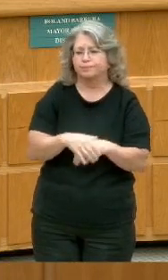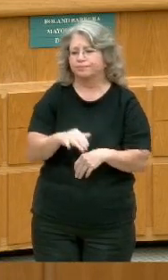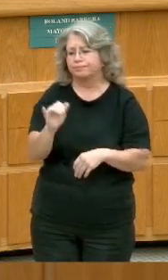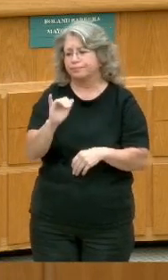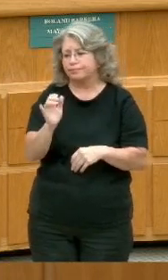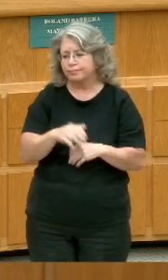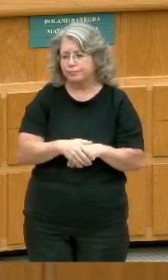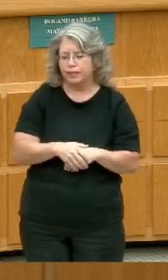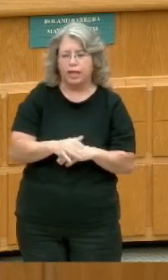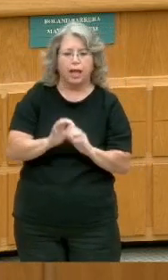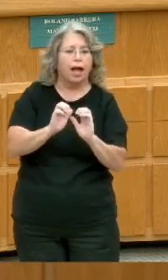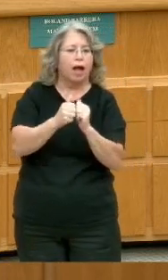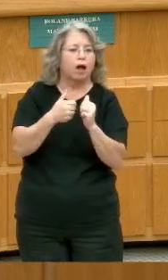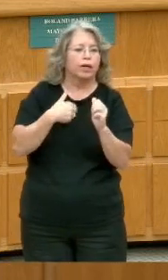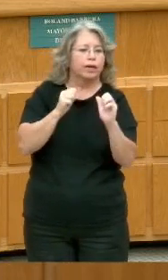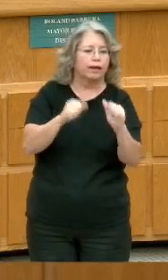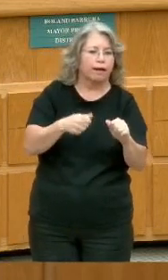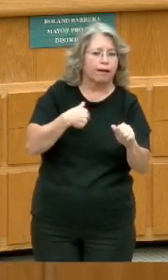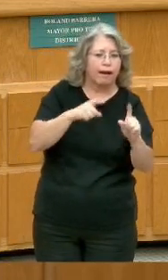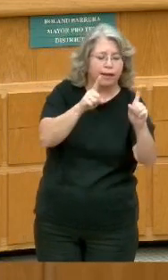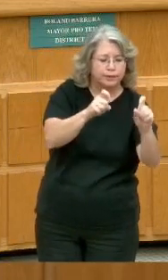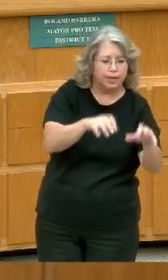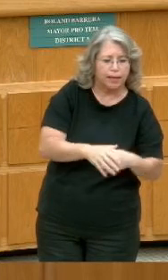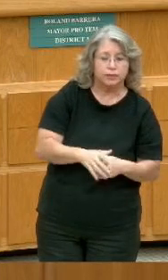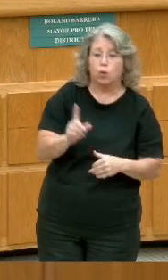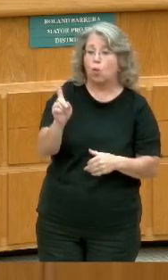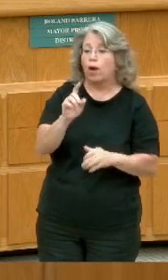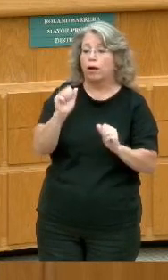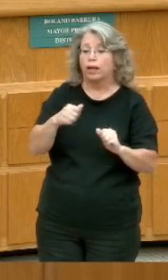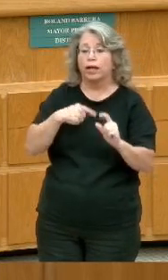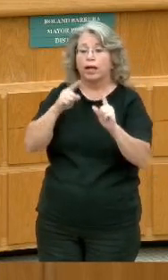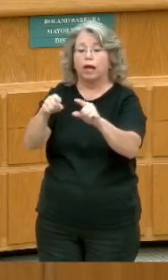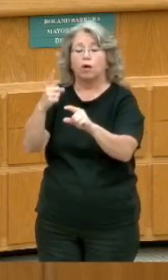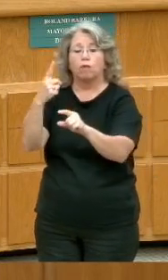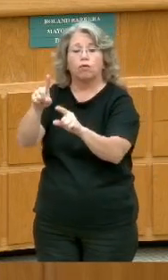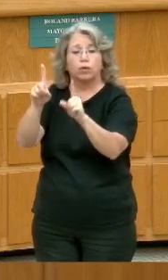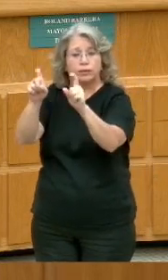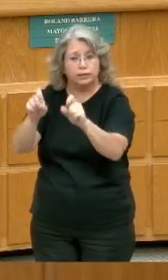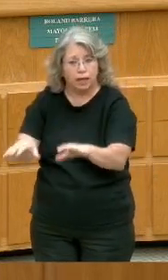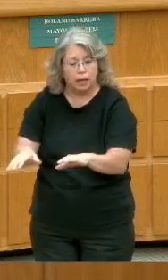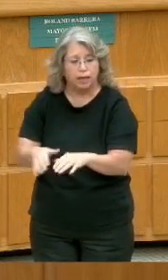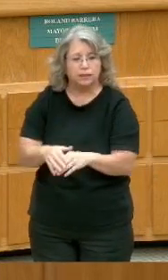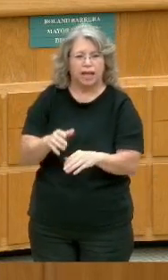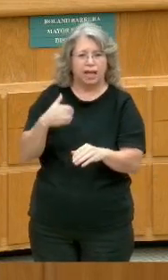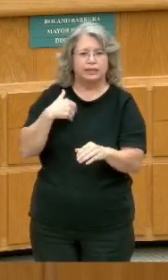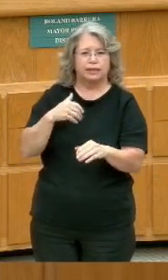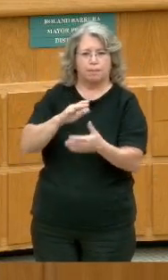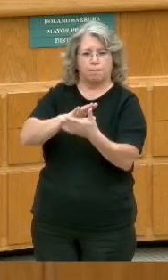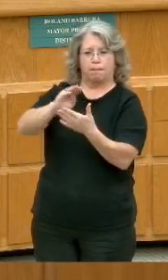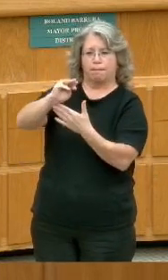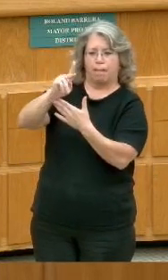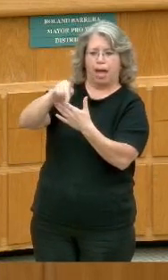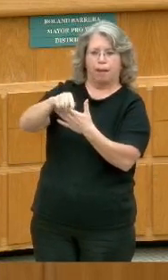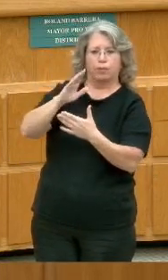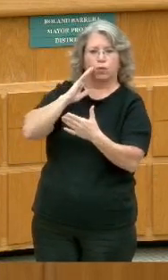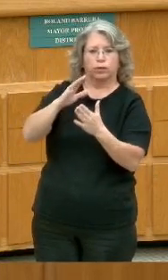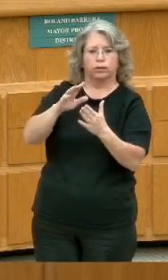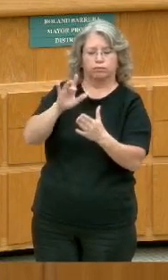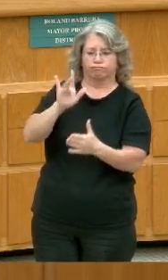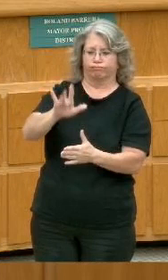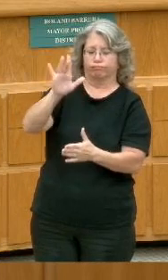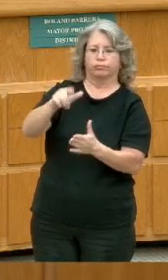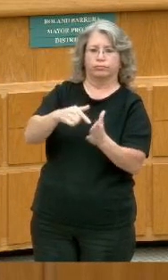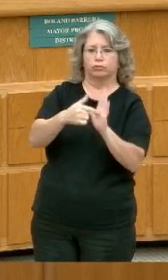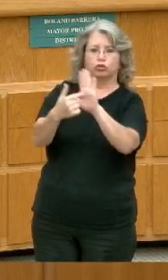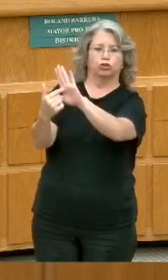tested? Where can I get tested? There's a really nice interactive map. You can click on it and it shows where the testing sites are. what to do if you